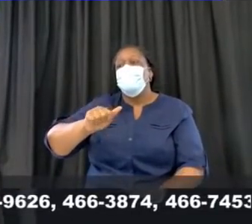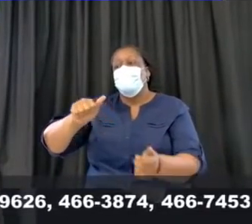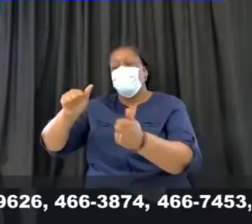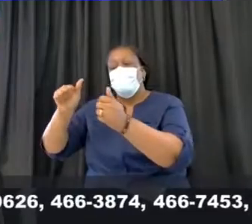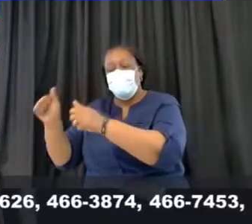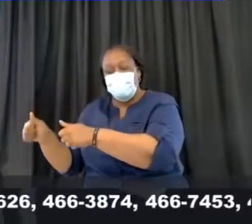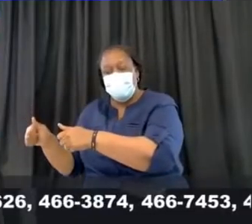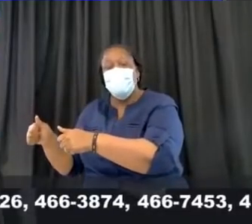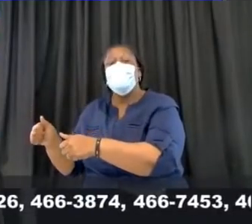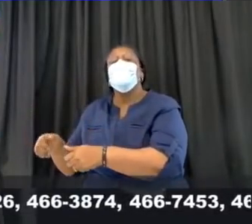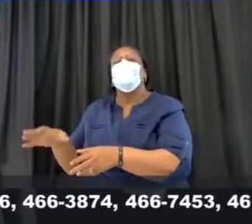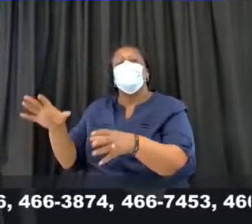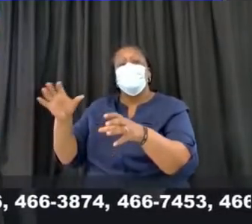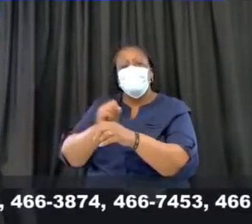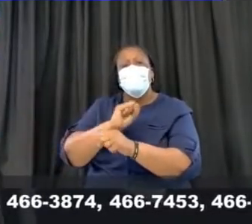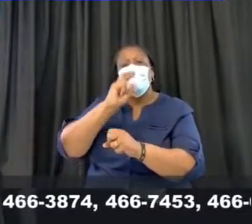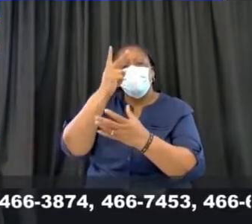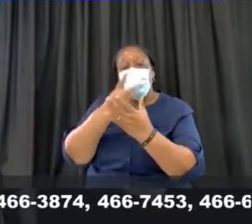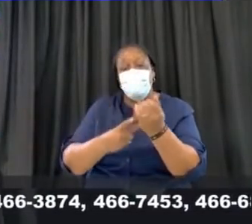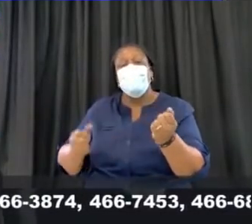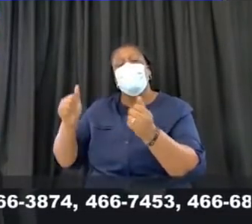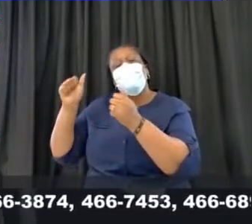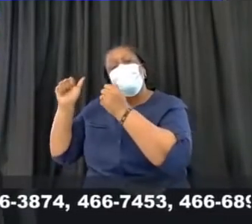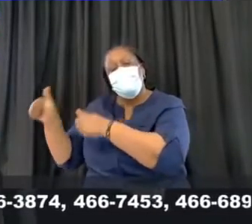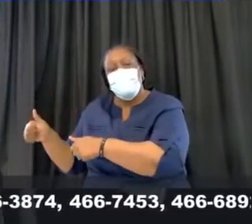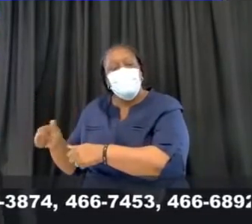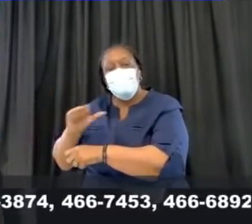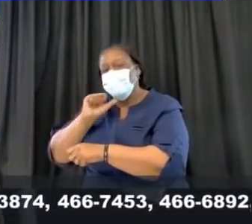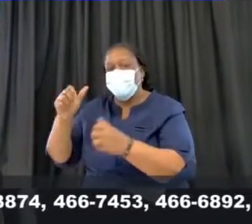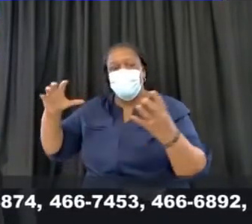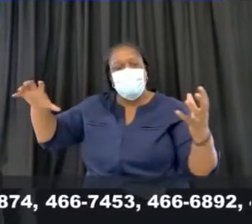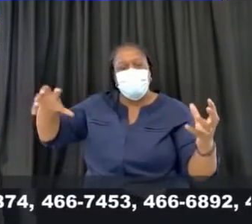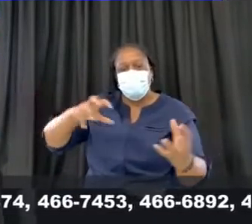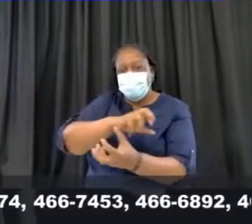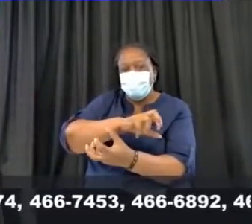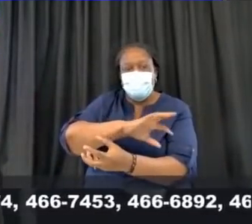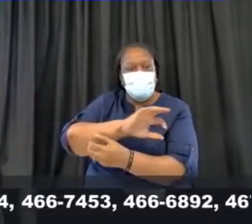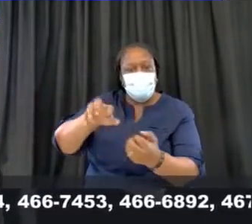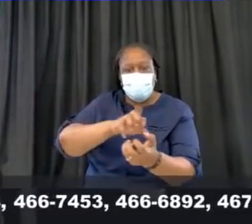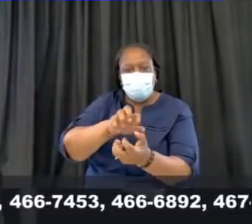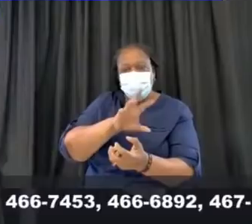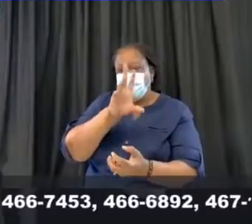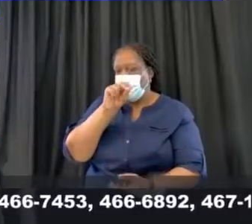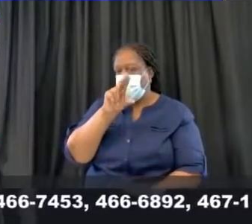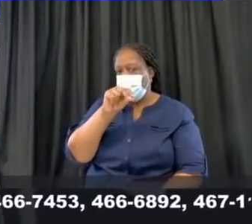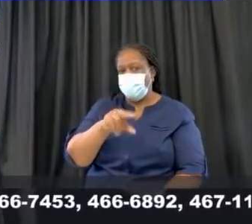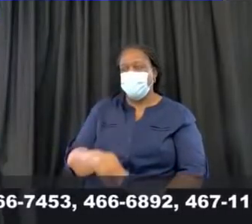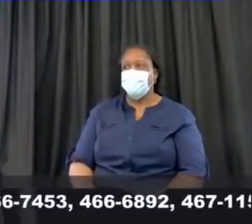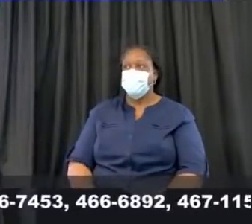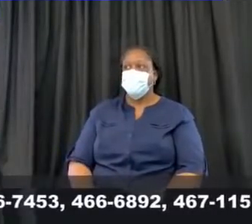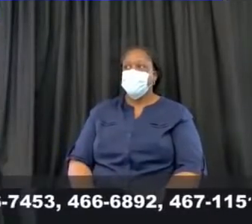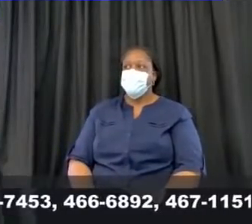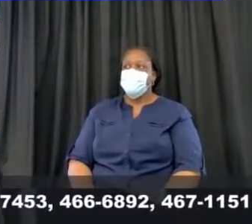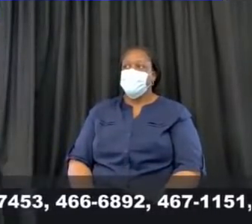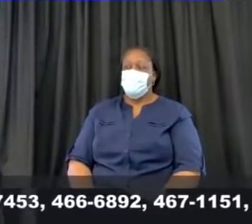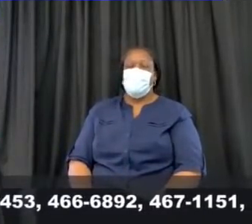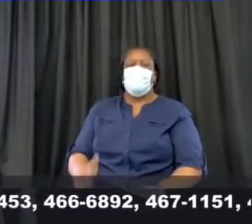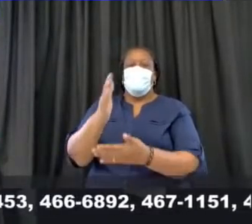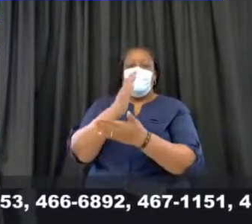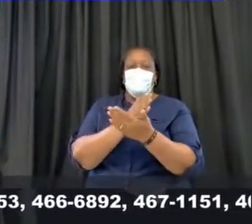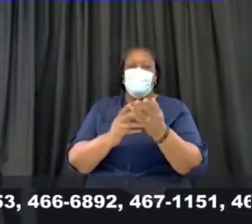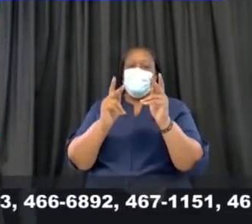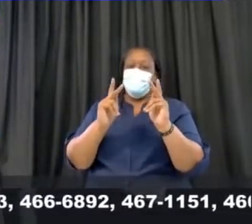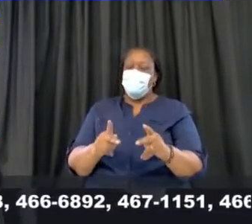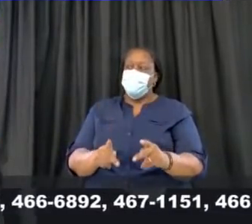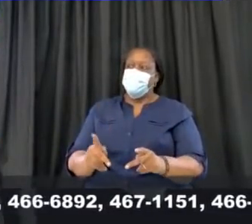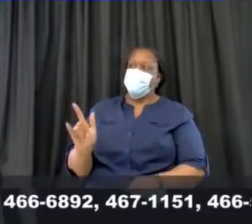Oh, okay. Yeah, so we do have a number of individuals coming forward for their second